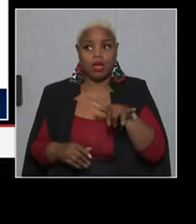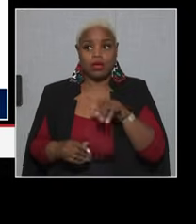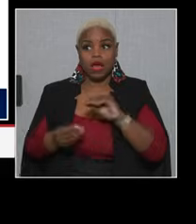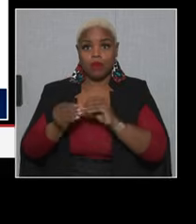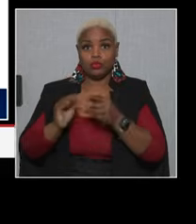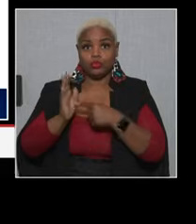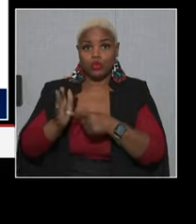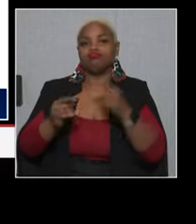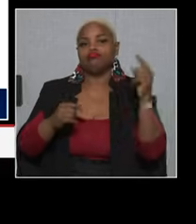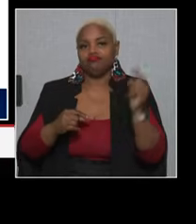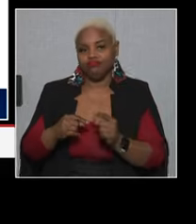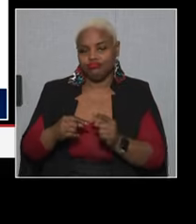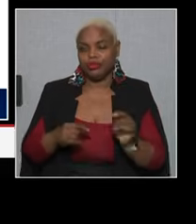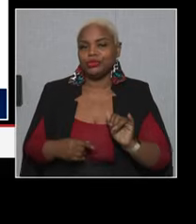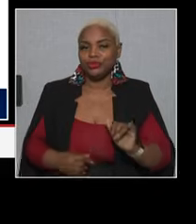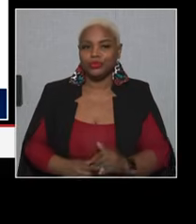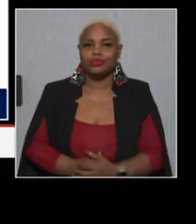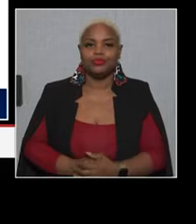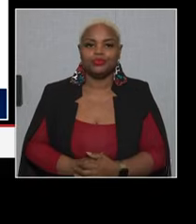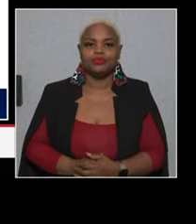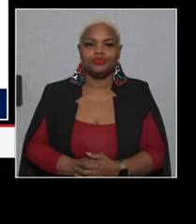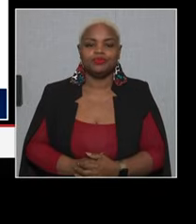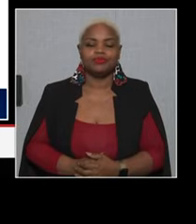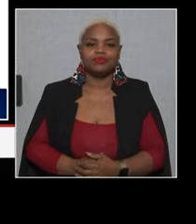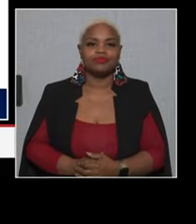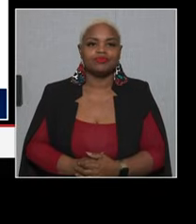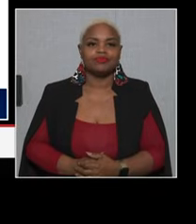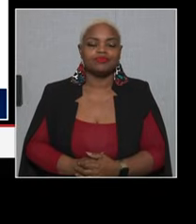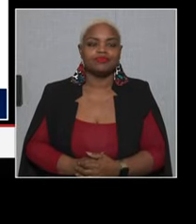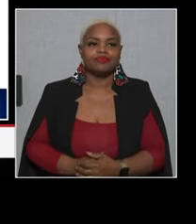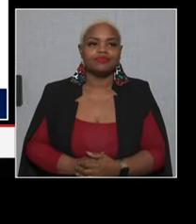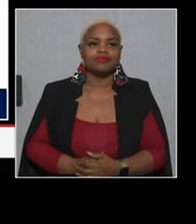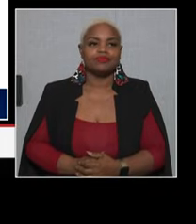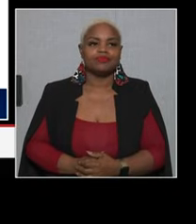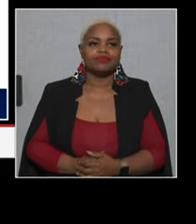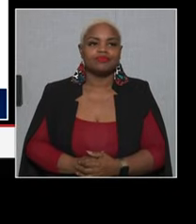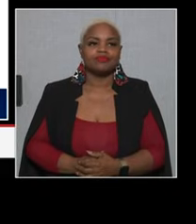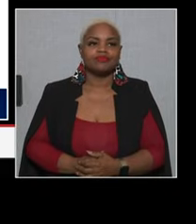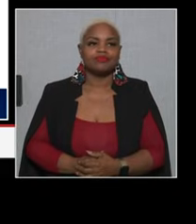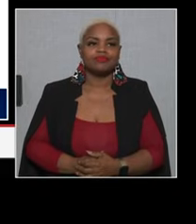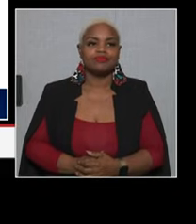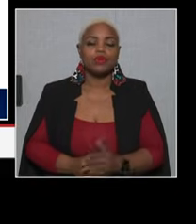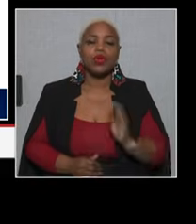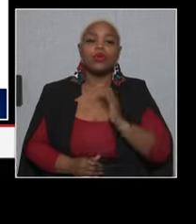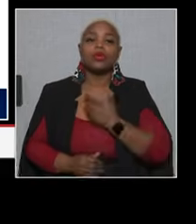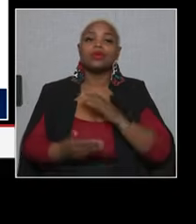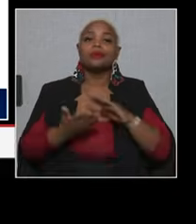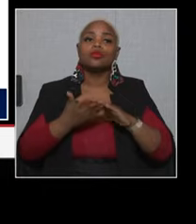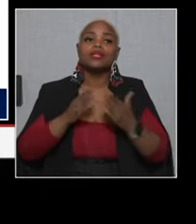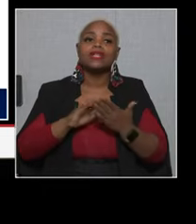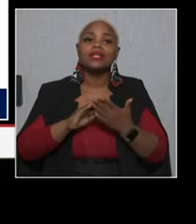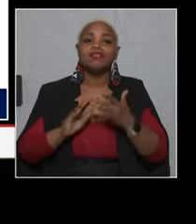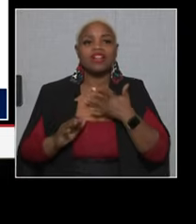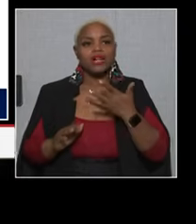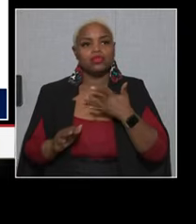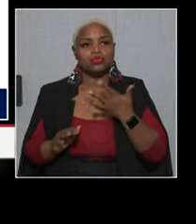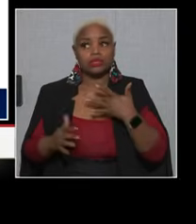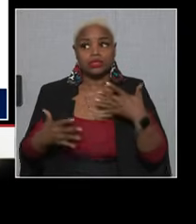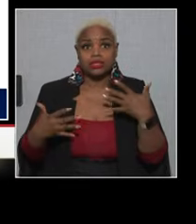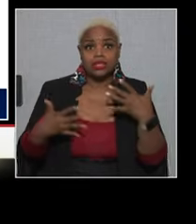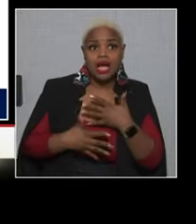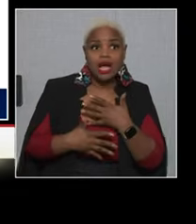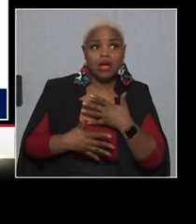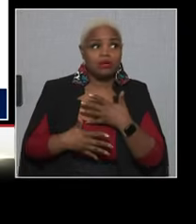of shootings in our city. Nothing makes our communities feel less safe than the sound